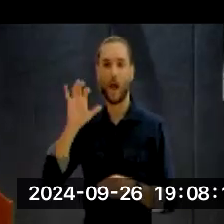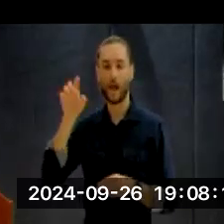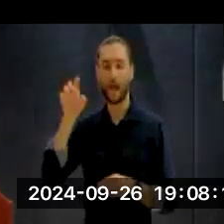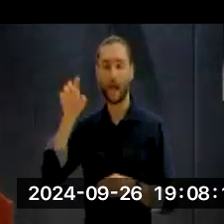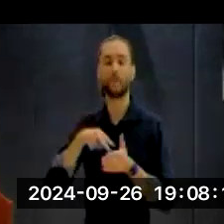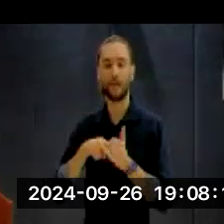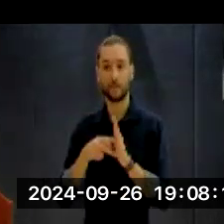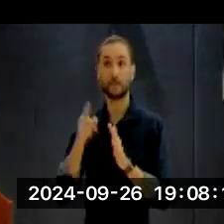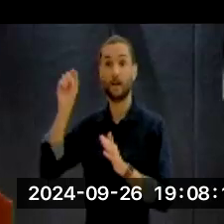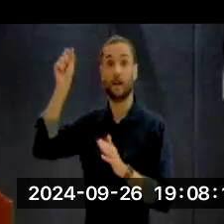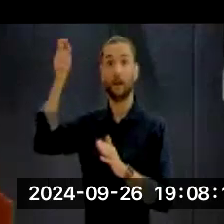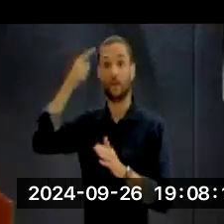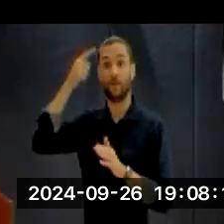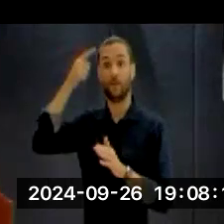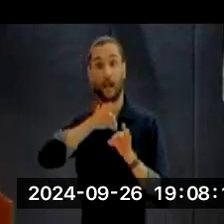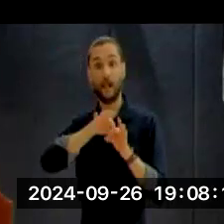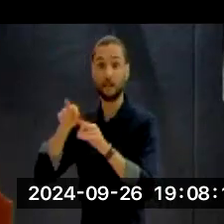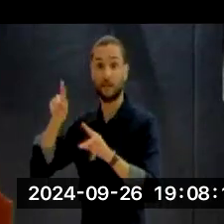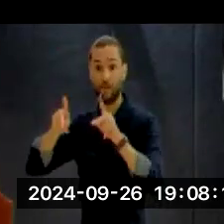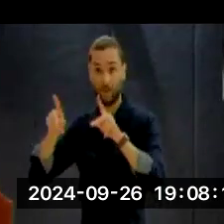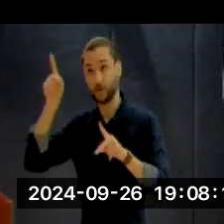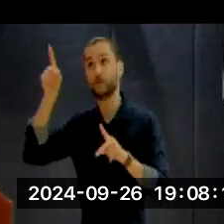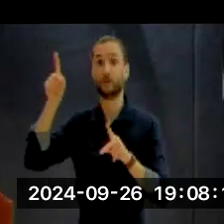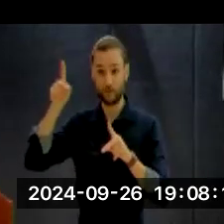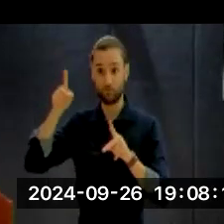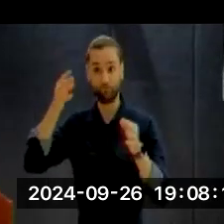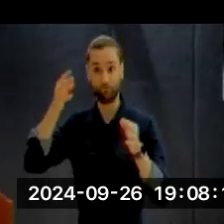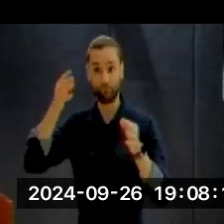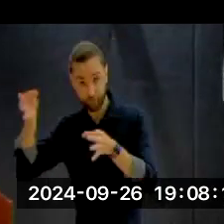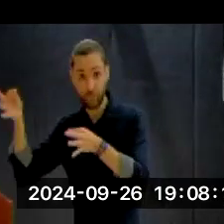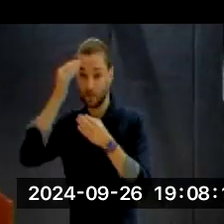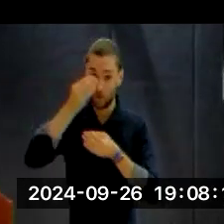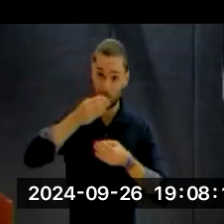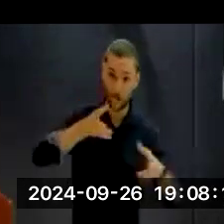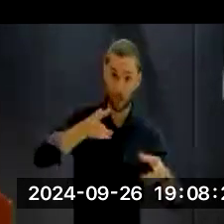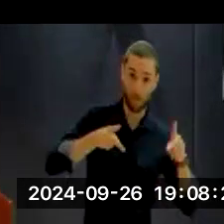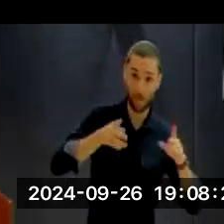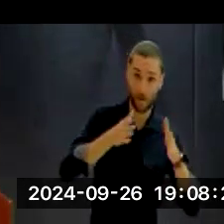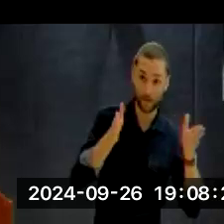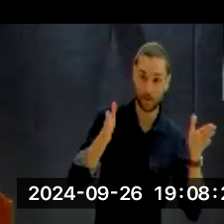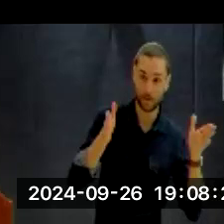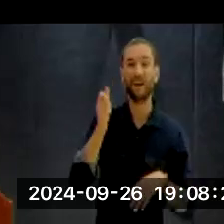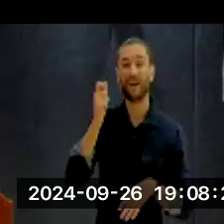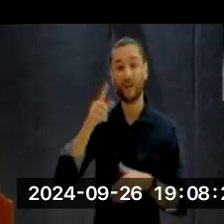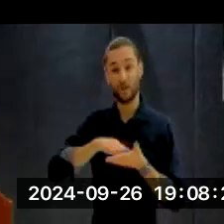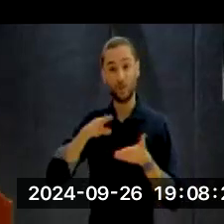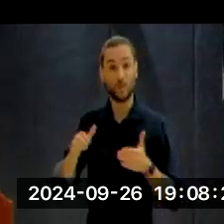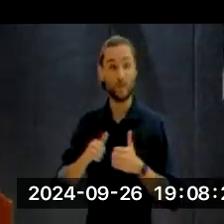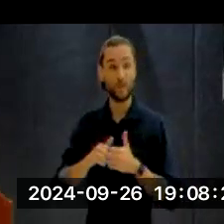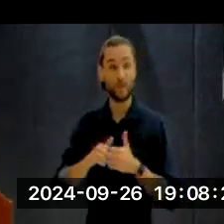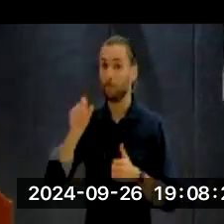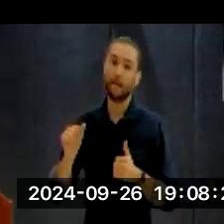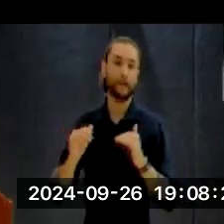elected officials and that the public is aware. But for students with disabilities, these laws are not